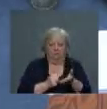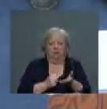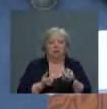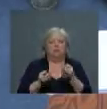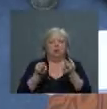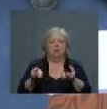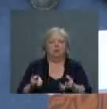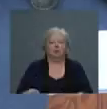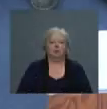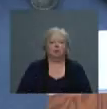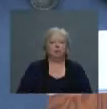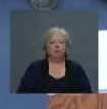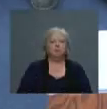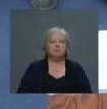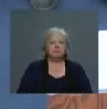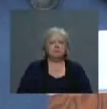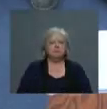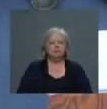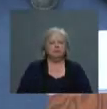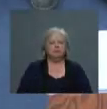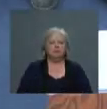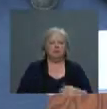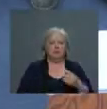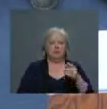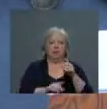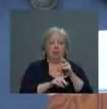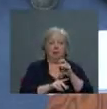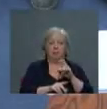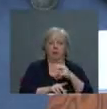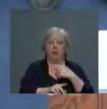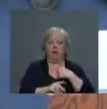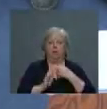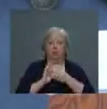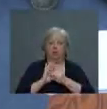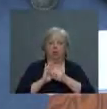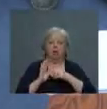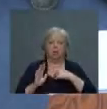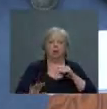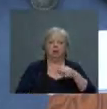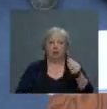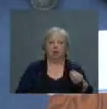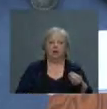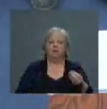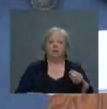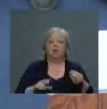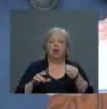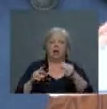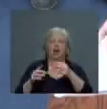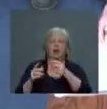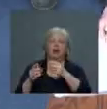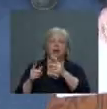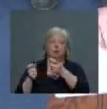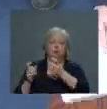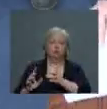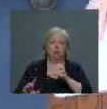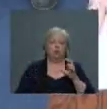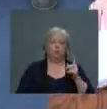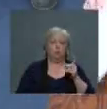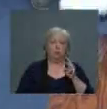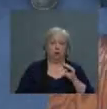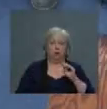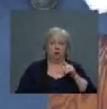I have I gave the mayor a copy and Director Comparis a copy, but I have